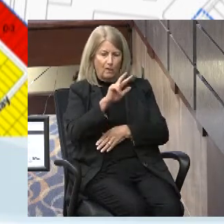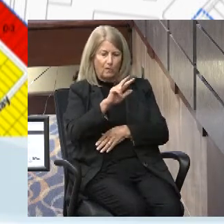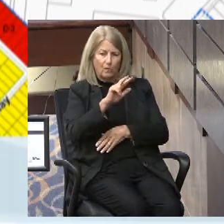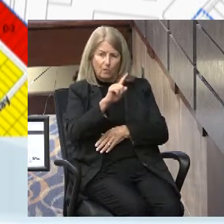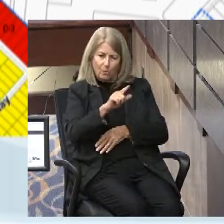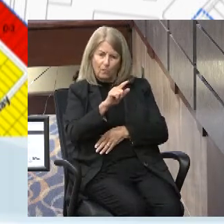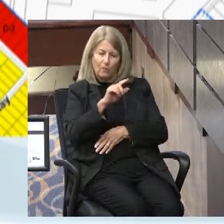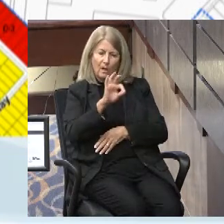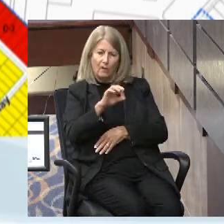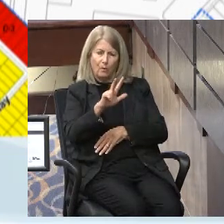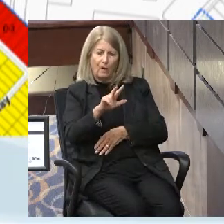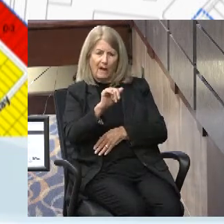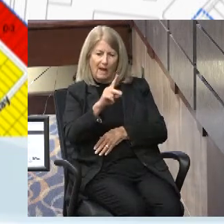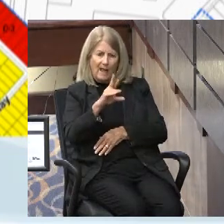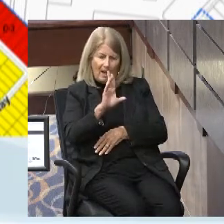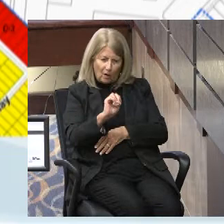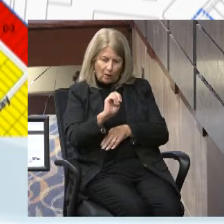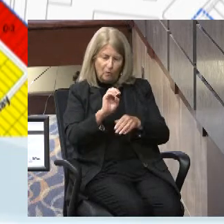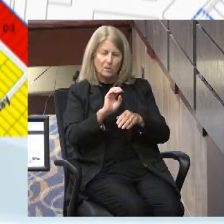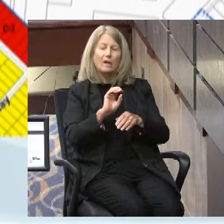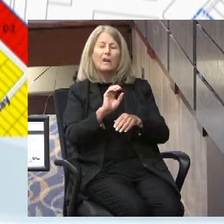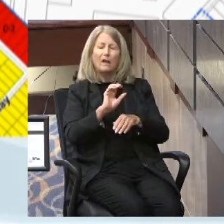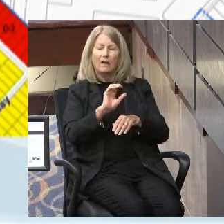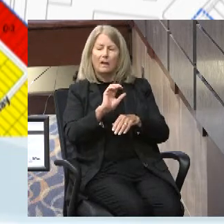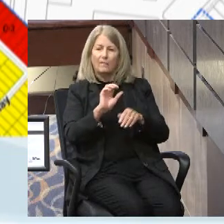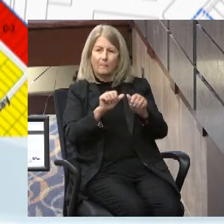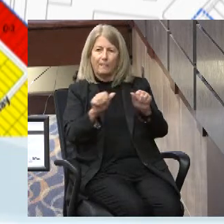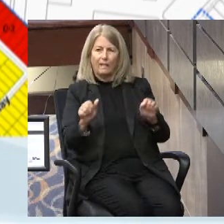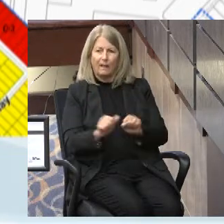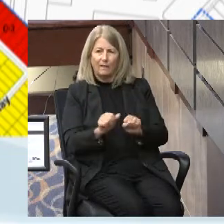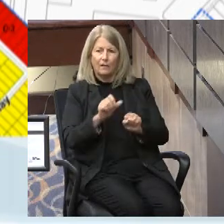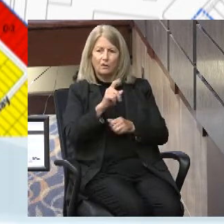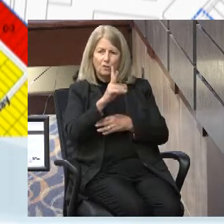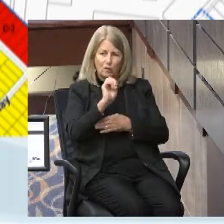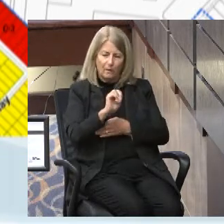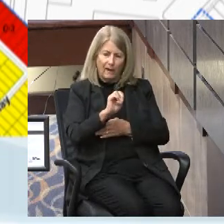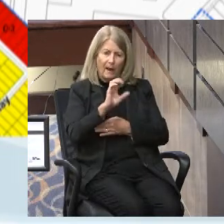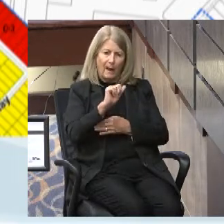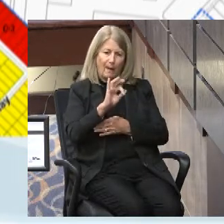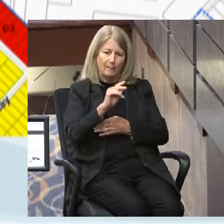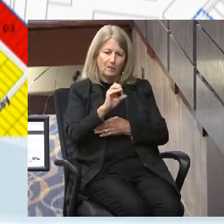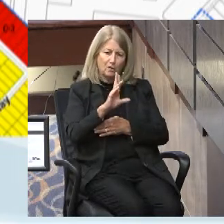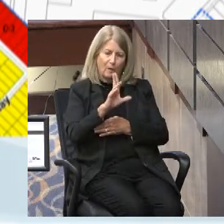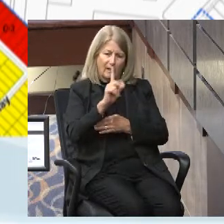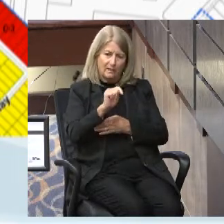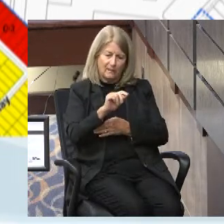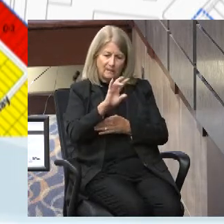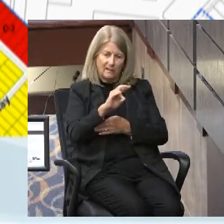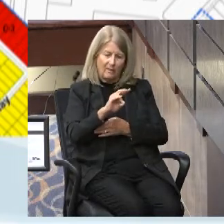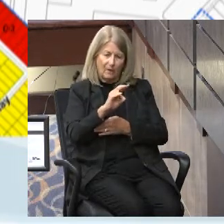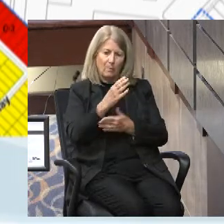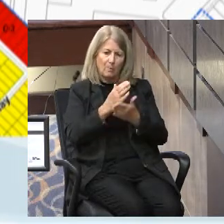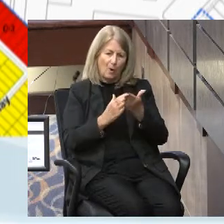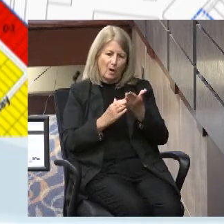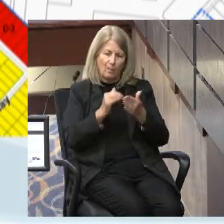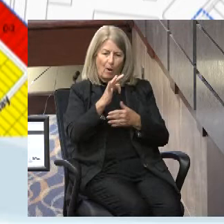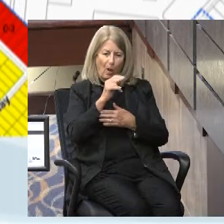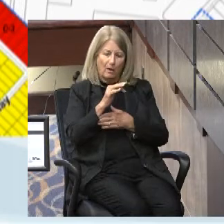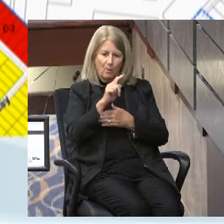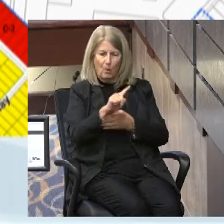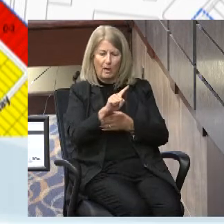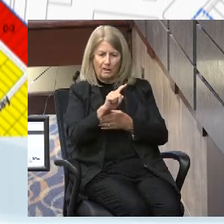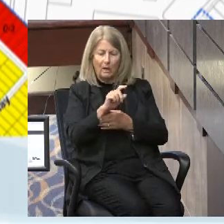2.93 acres situated in the T.J. Chambers Survey Abstract 7, Waco, McLennan County, Texas, being a portion of Lot 1, Block 1 of the Baylor Stadium